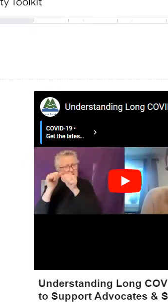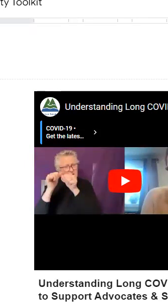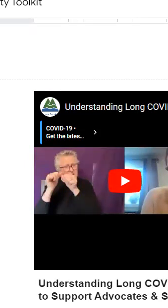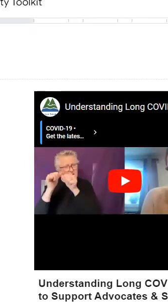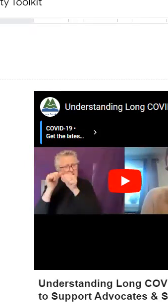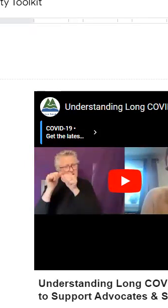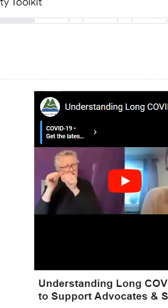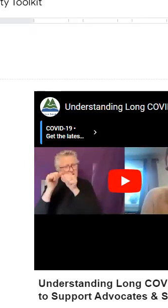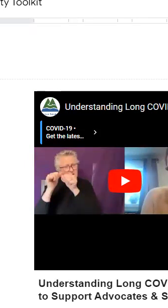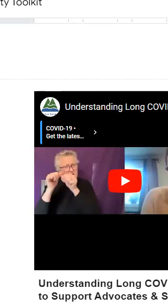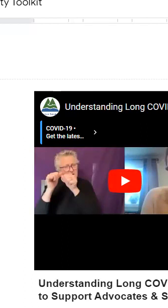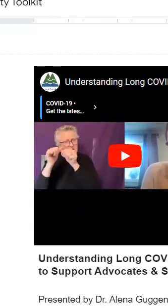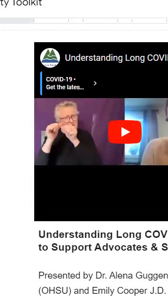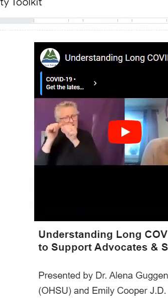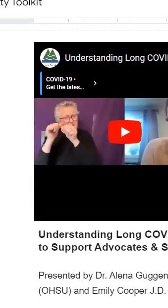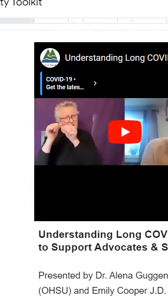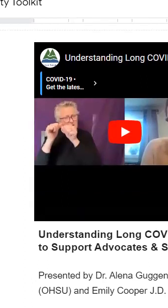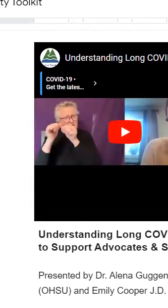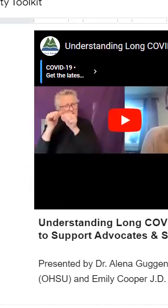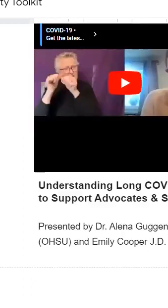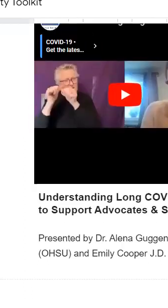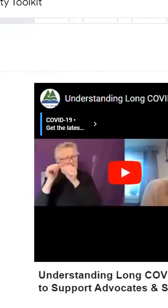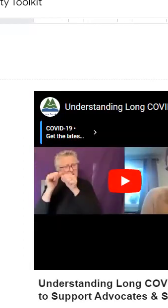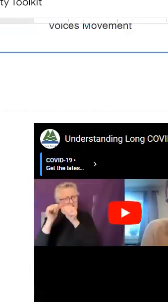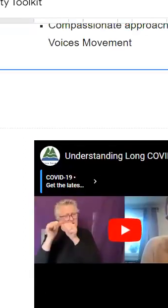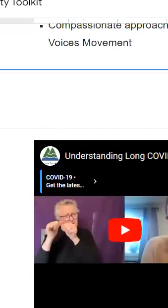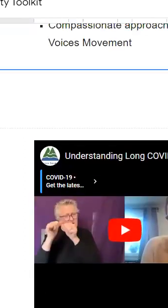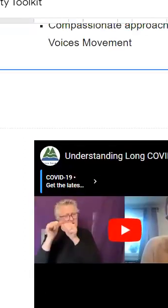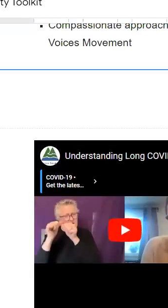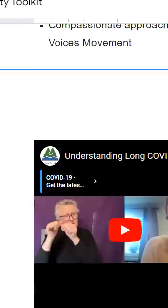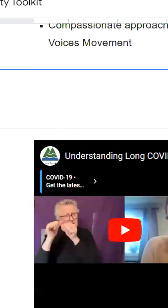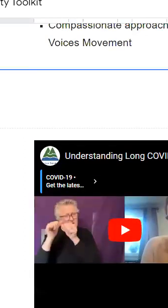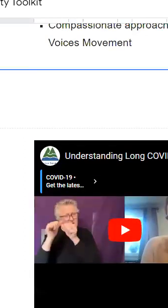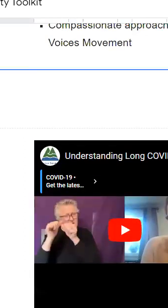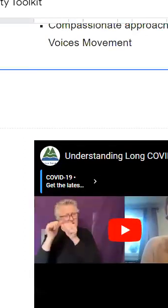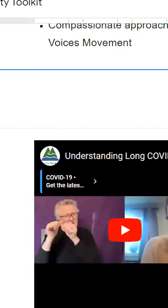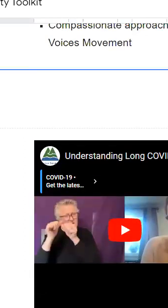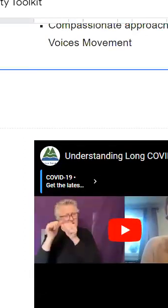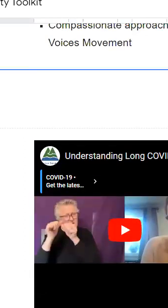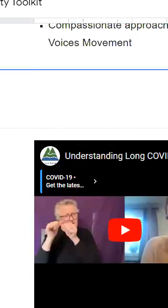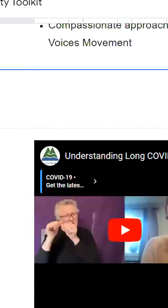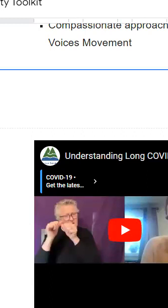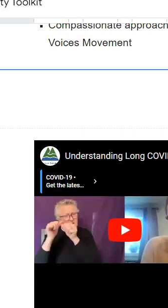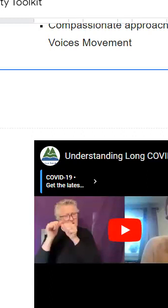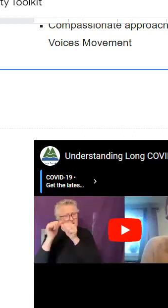Any questions before we move on to this final section?